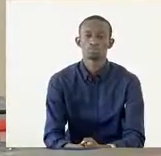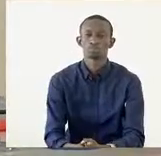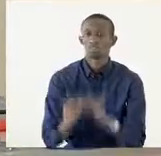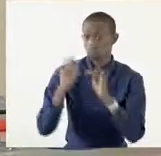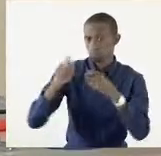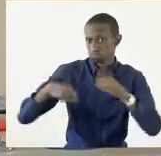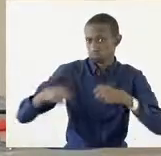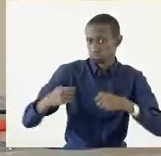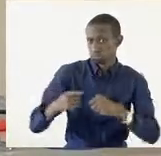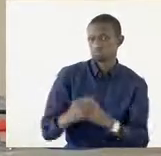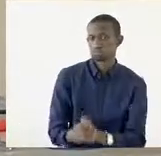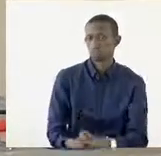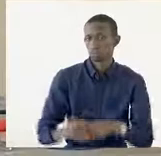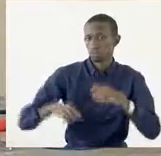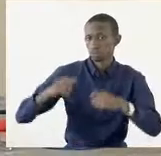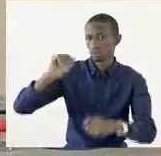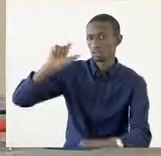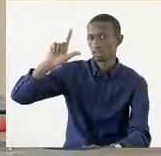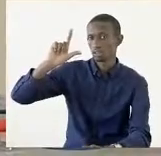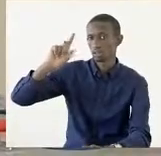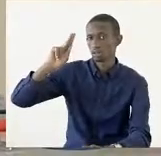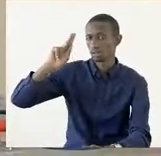react, when you react aliphatic